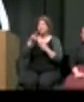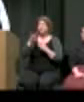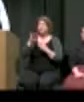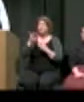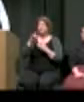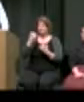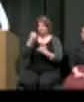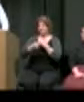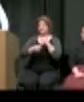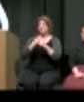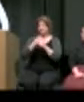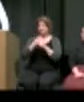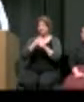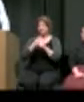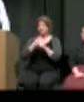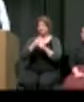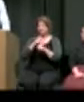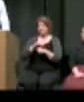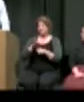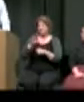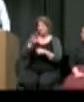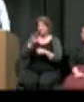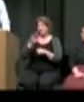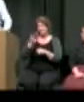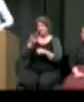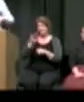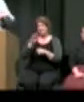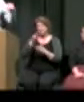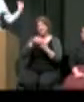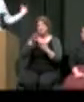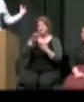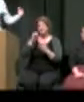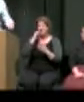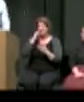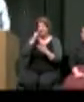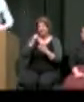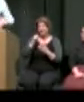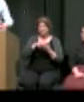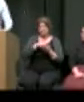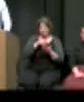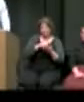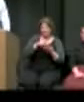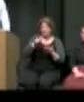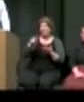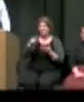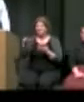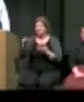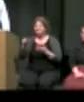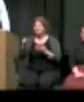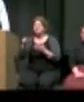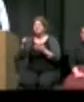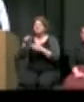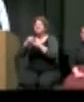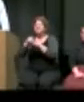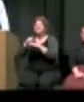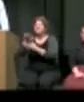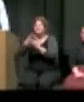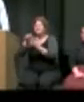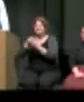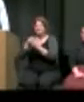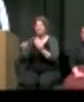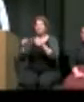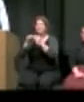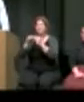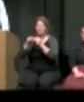this year. That's about 2,500 cubic yards a day. So a little bit more than the dredging to be able to keep up with that material in the basin.